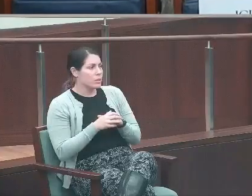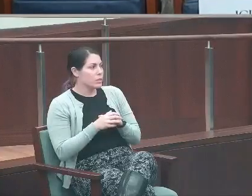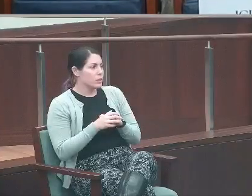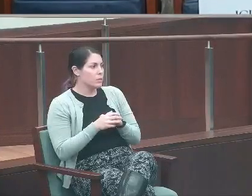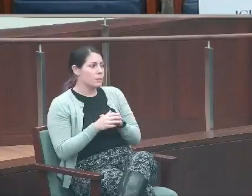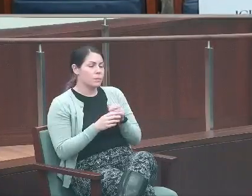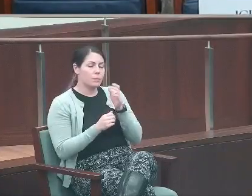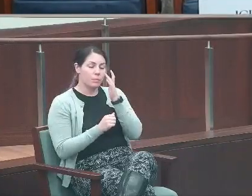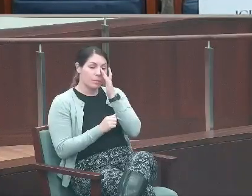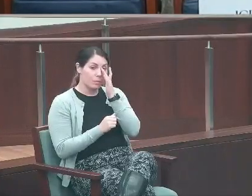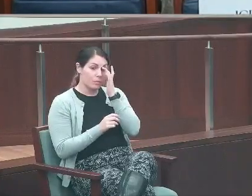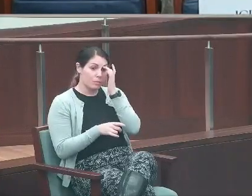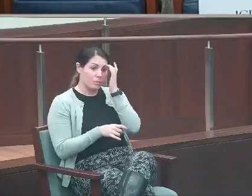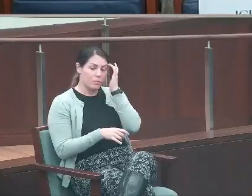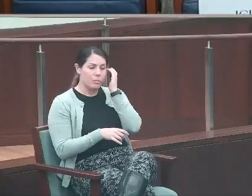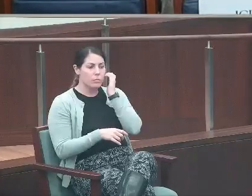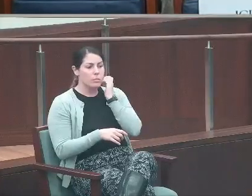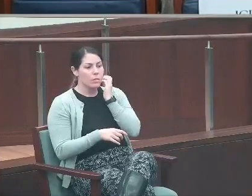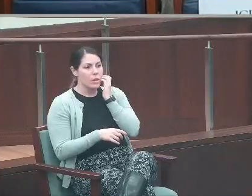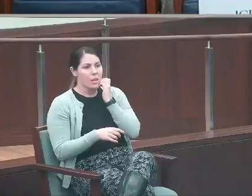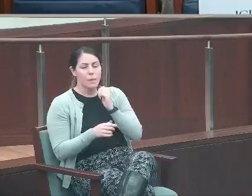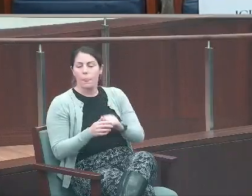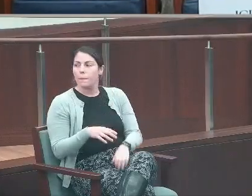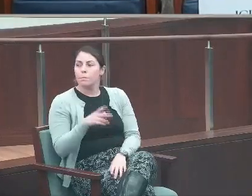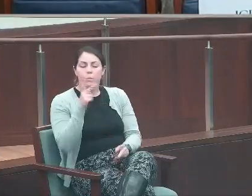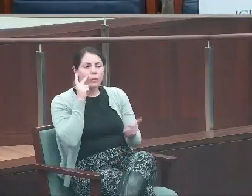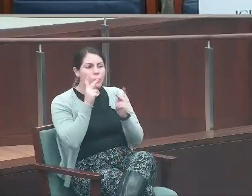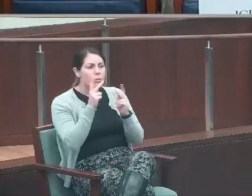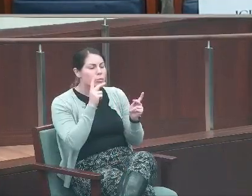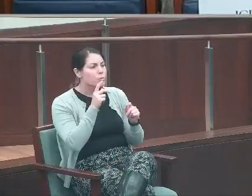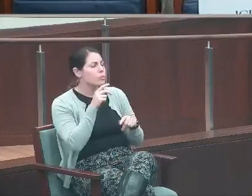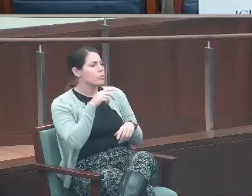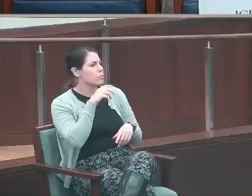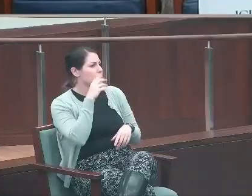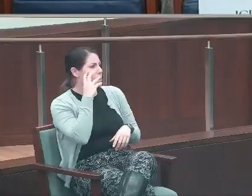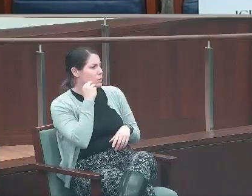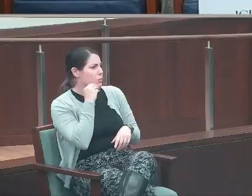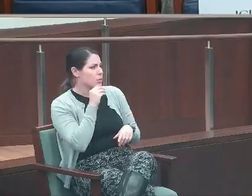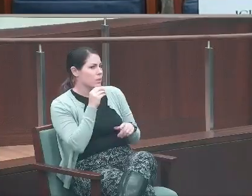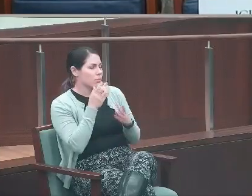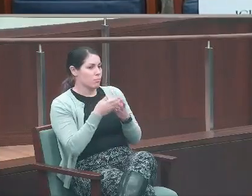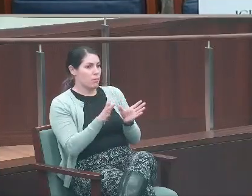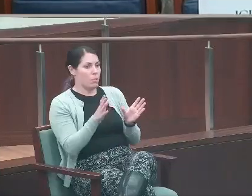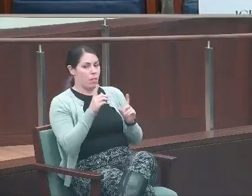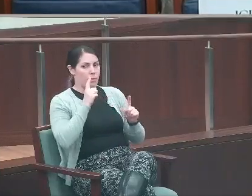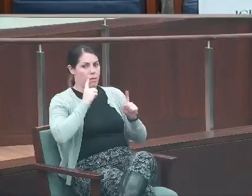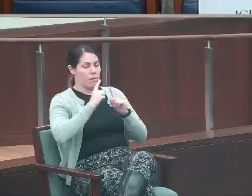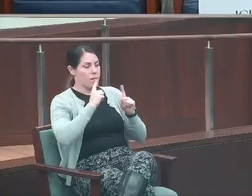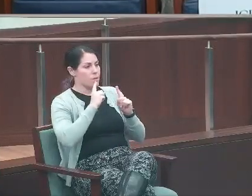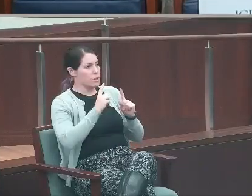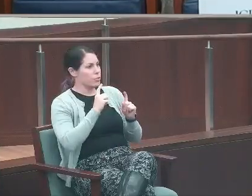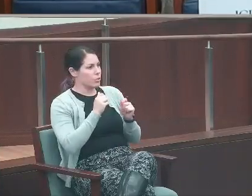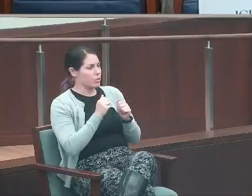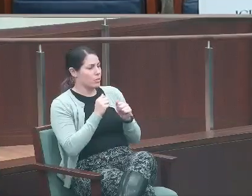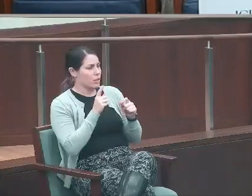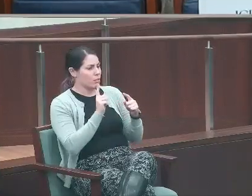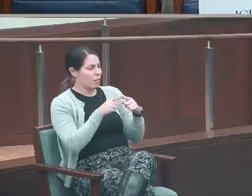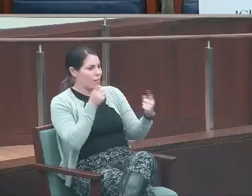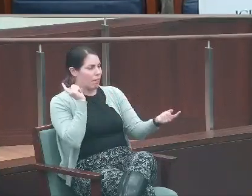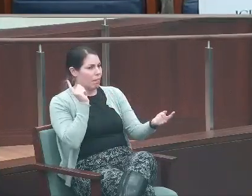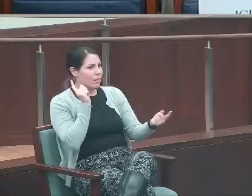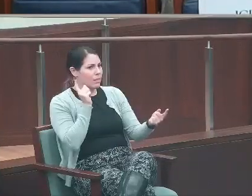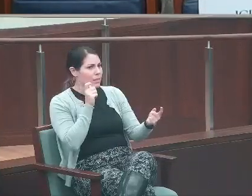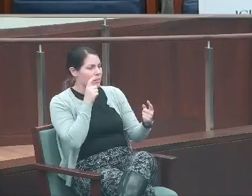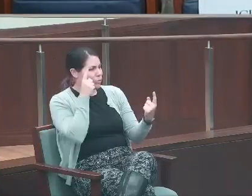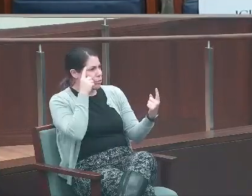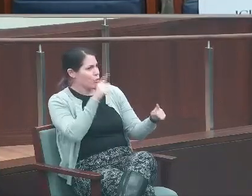and we're in the midst of it. We have also seen public dialogue become ever more toxic and polarized. It's